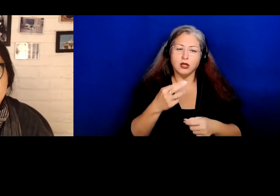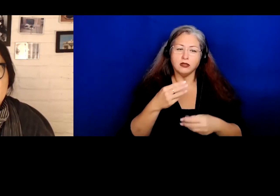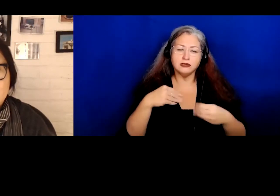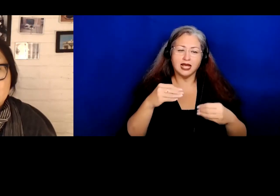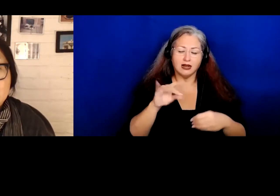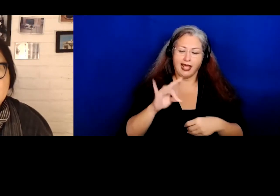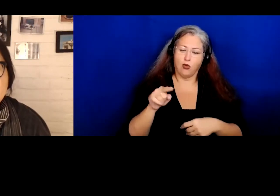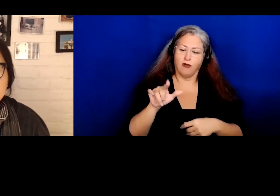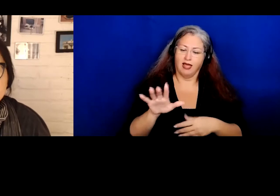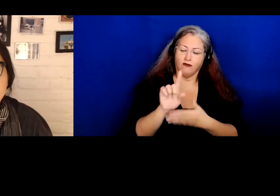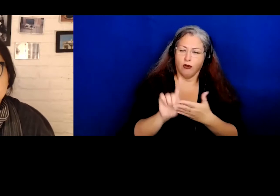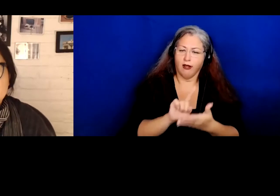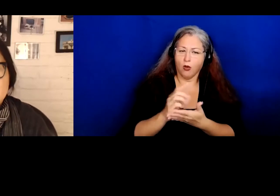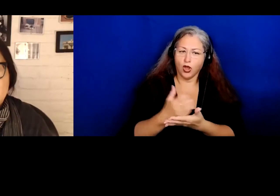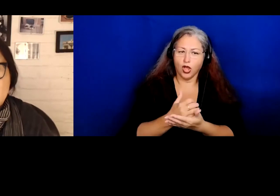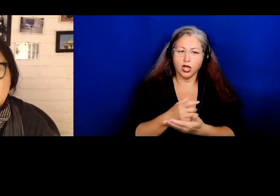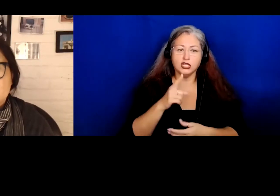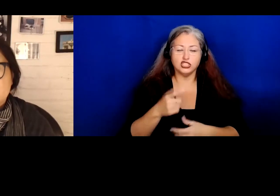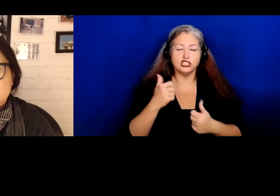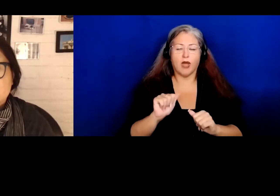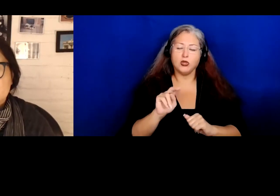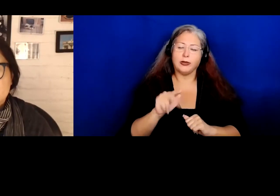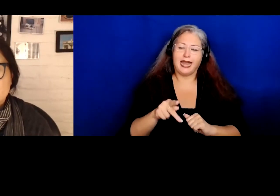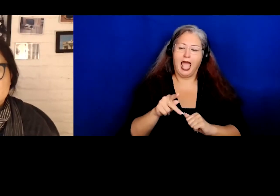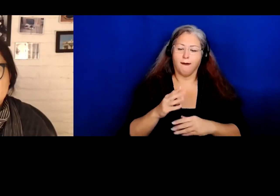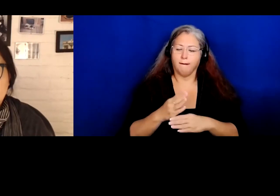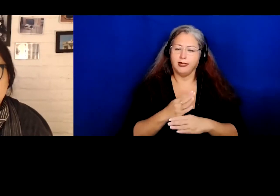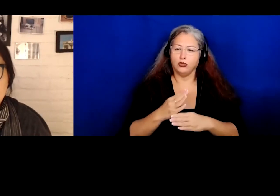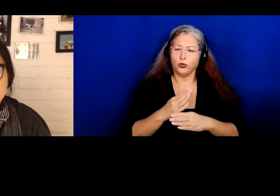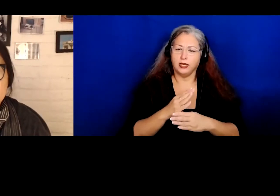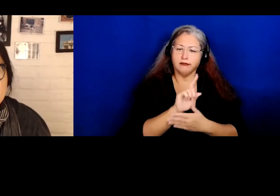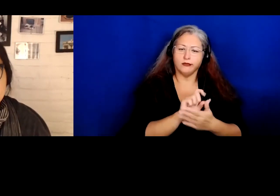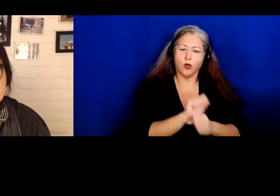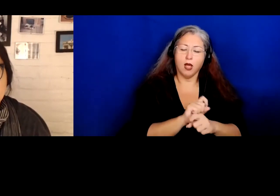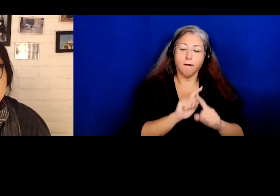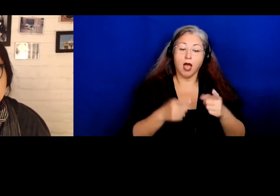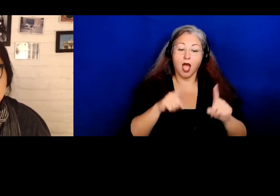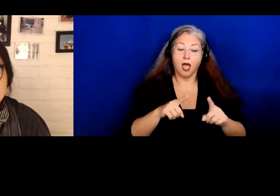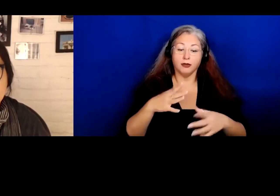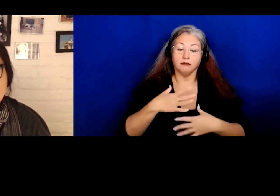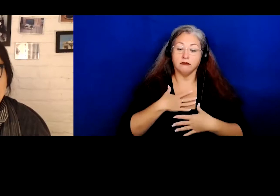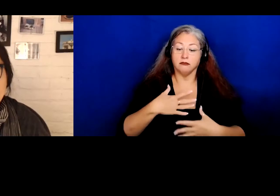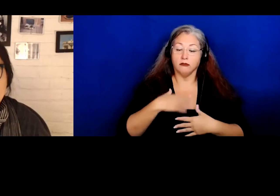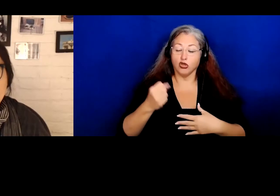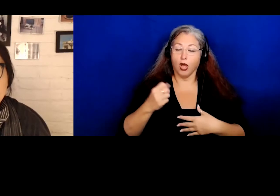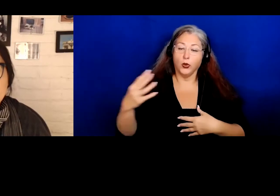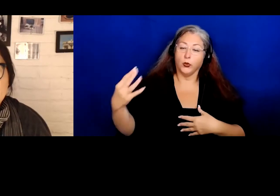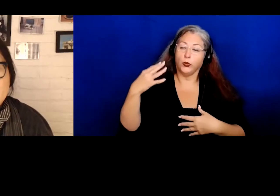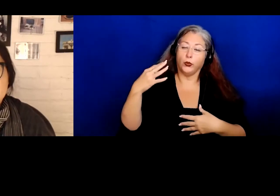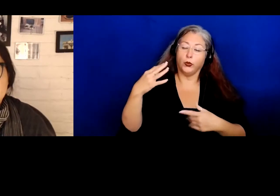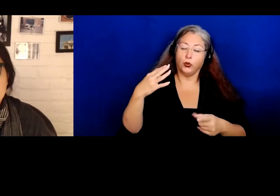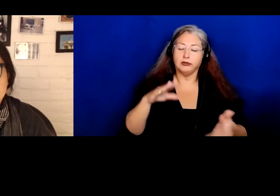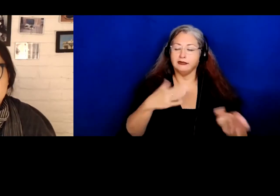$8.25 an hour and was catching a short nap between shifts when she died of carbon monoxide poisoning.